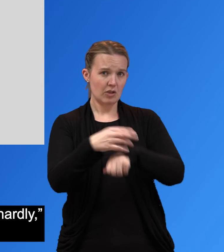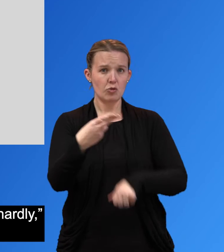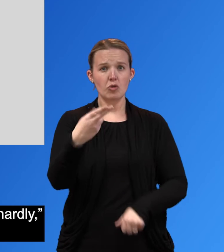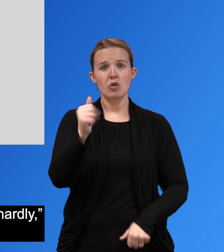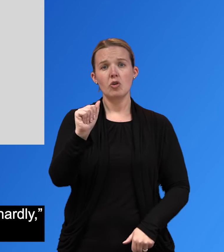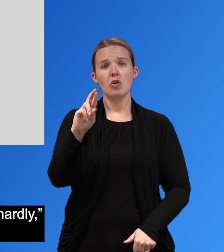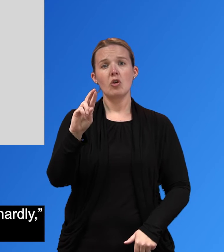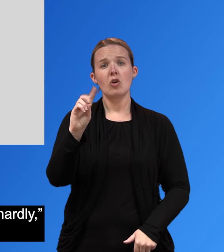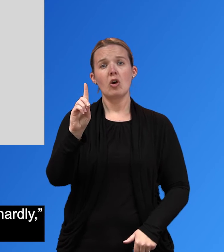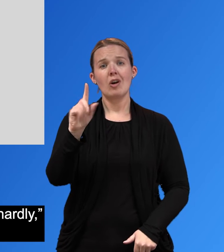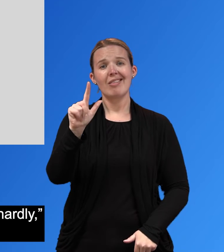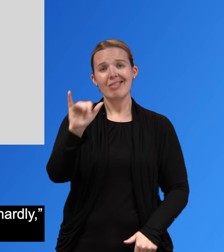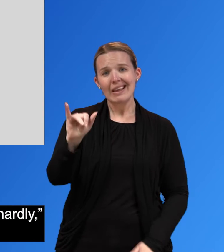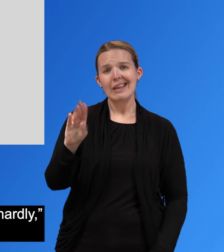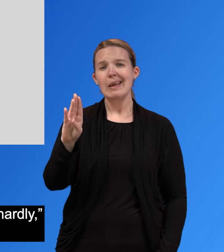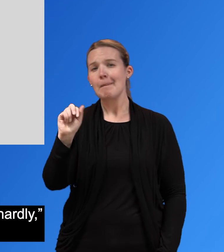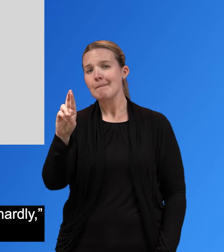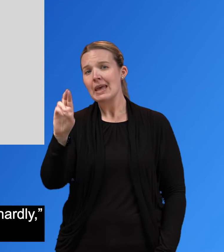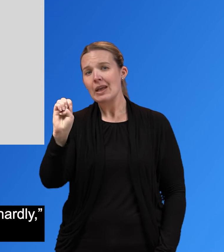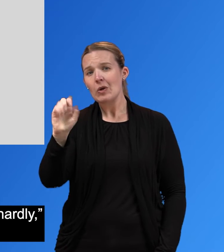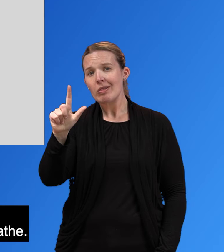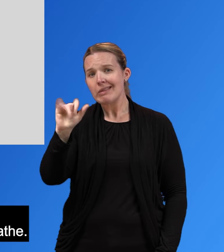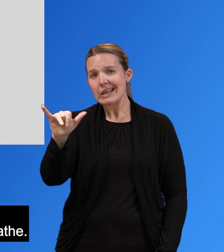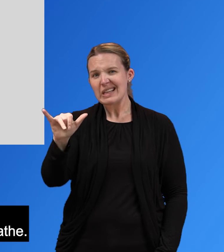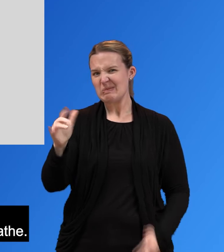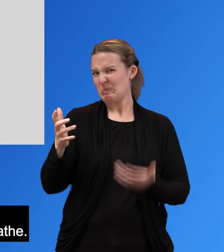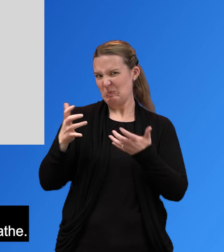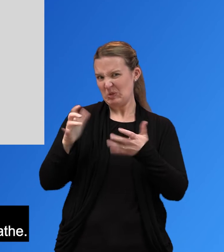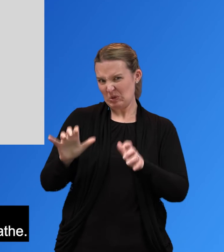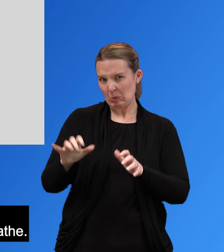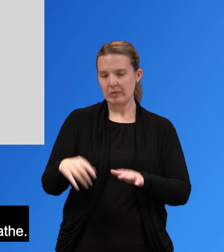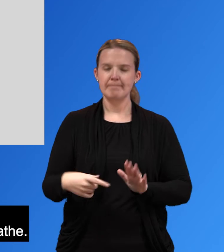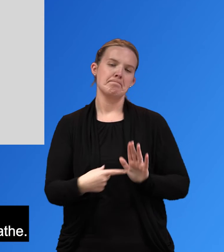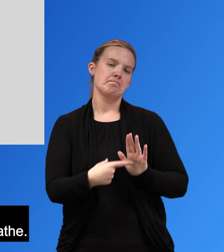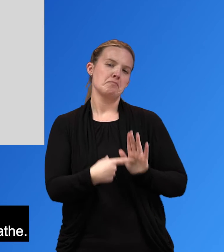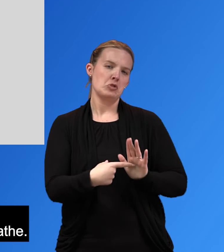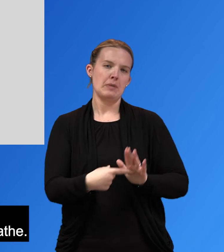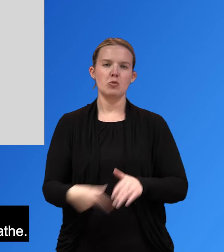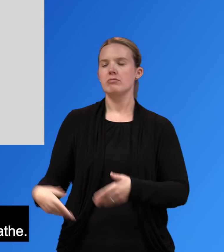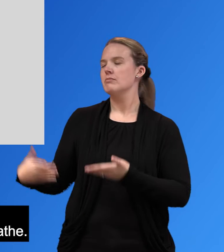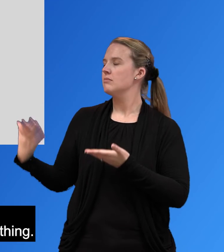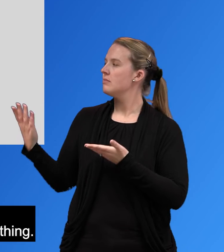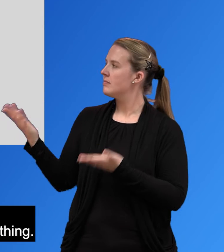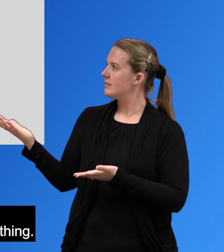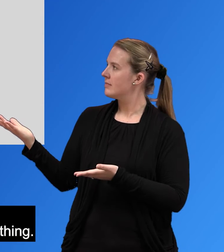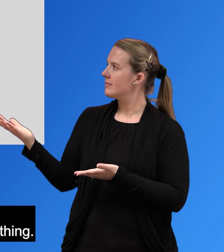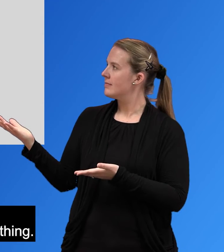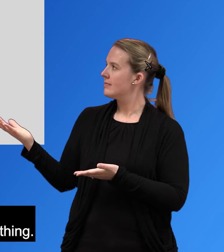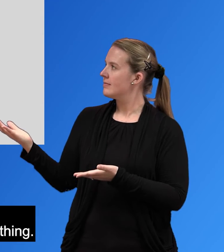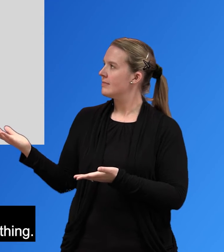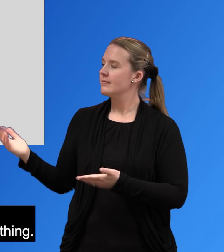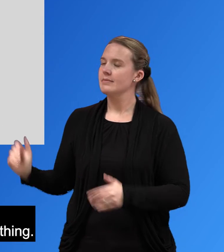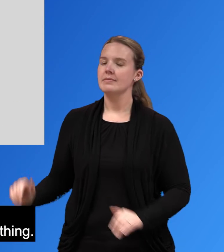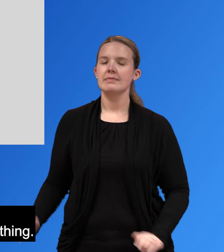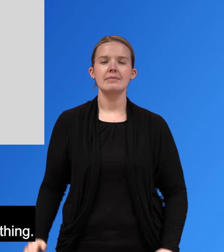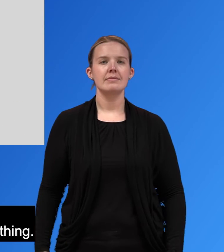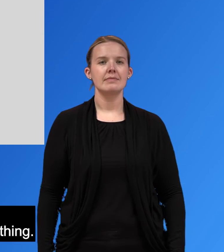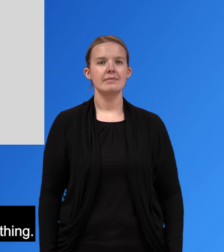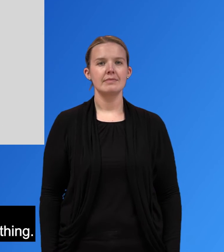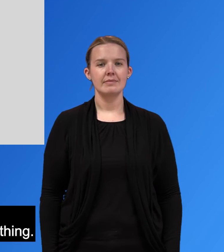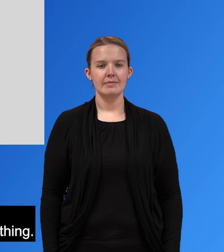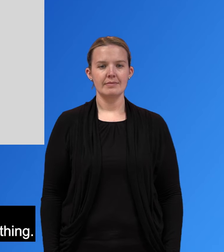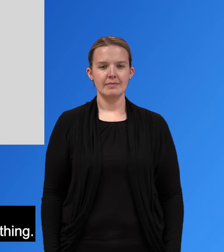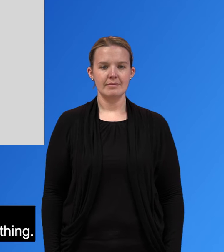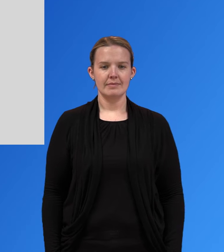Avoid words such as hardly or barely. Original: he could barely breathe. Revision: he had difficulty